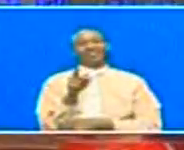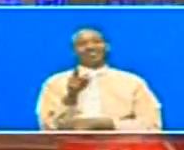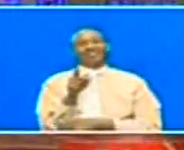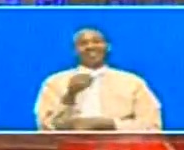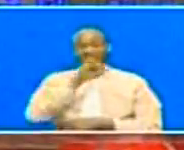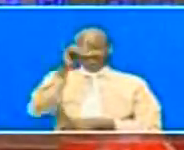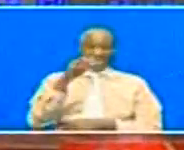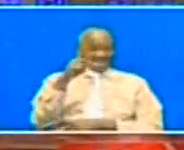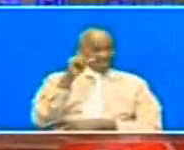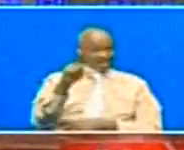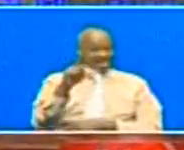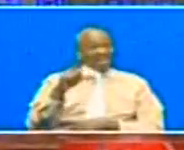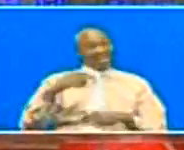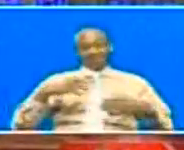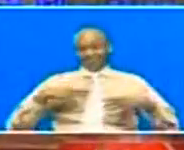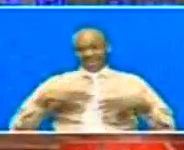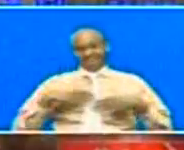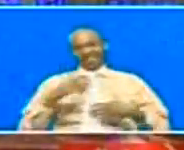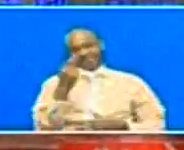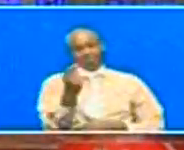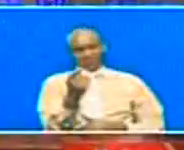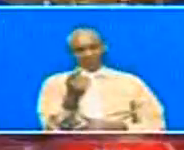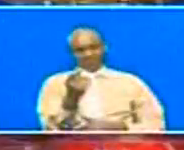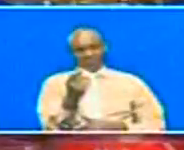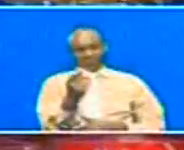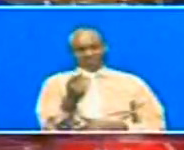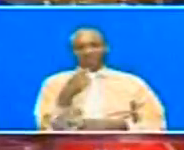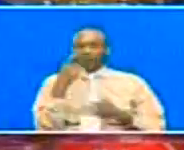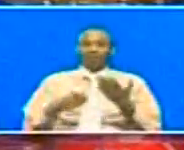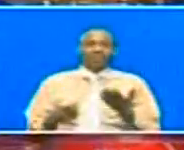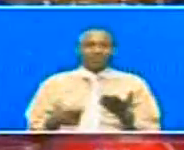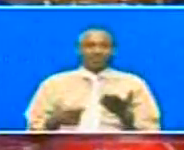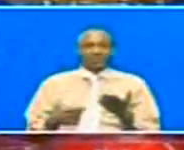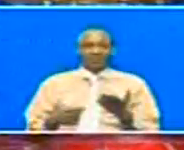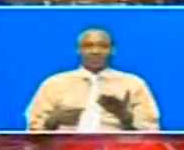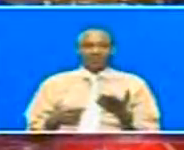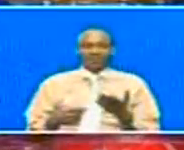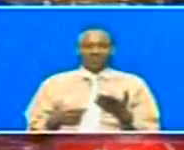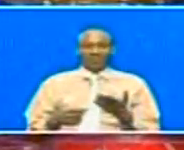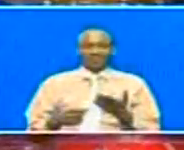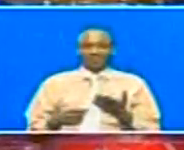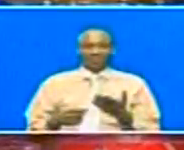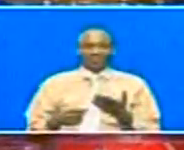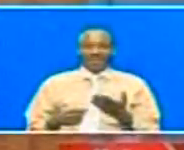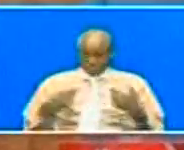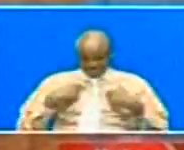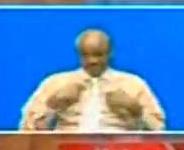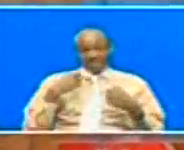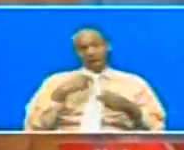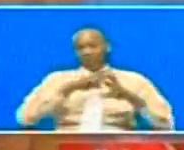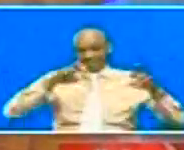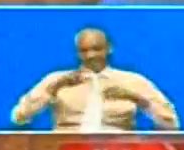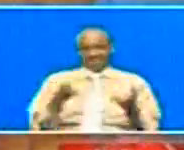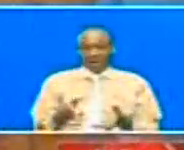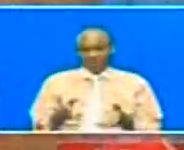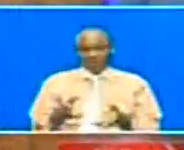JK, you'll take some break. Oh, my. We get paid for this, imagine. Yes. I can't understand. I'm still doing research